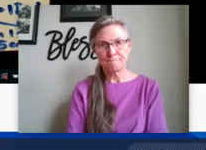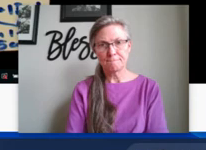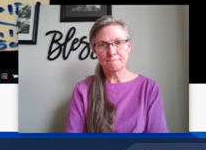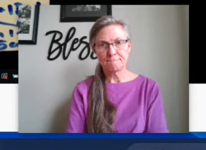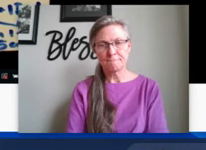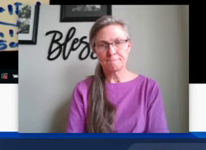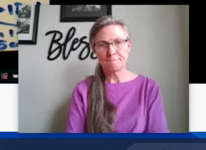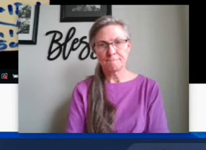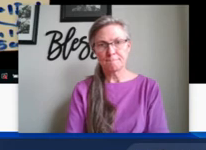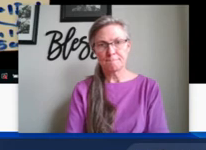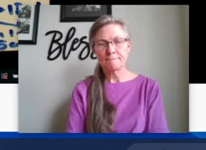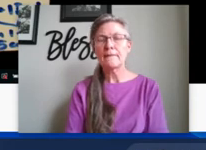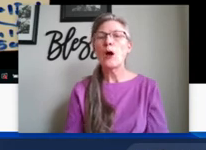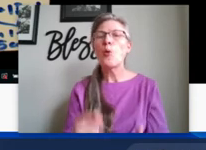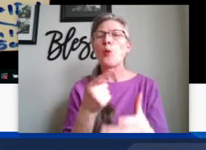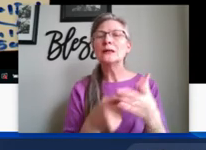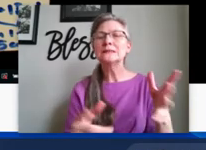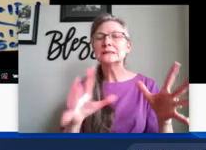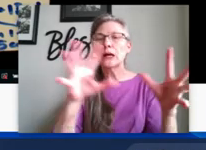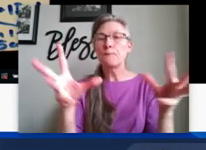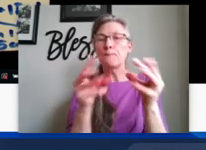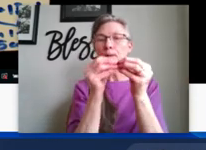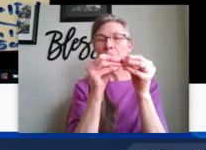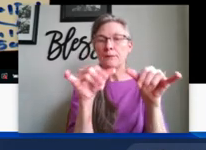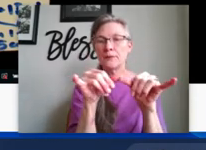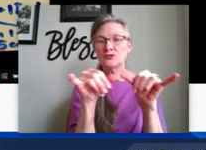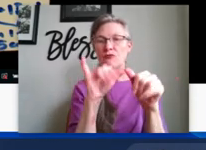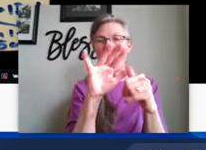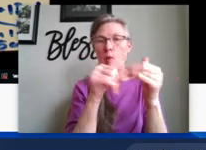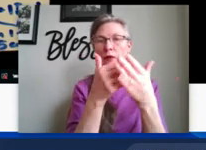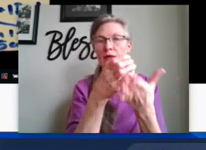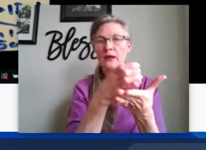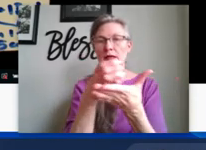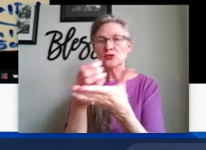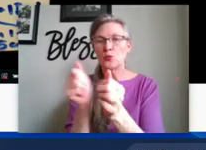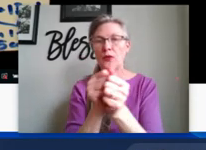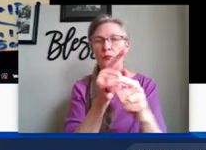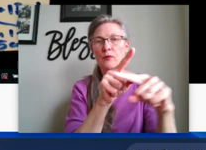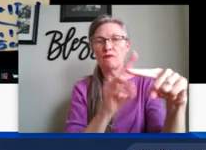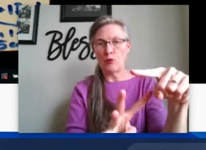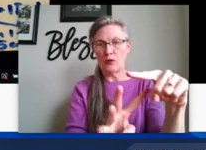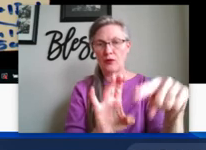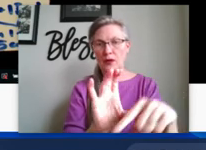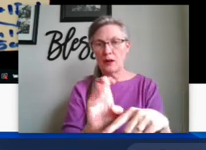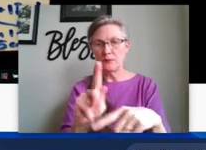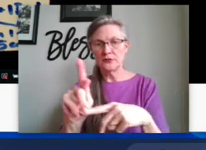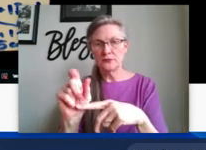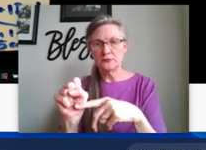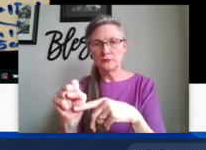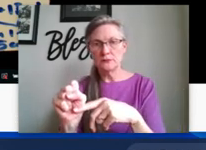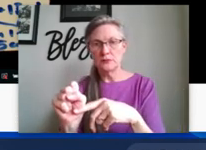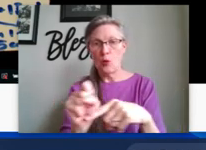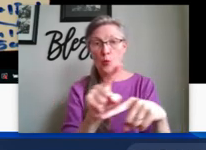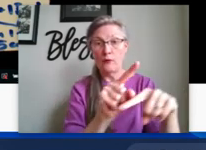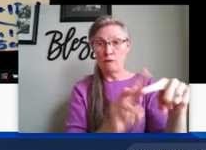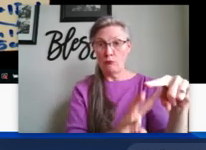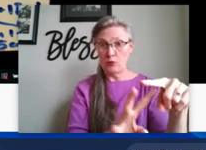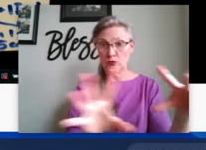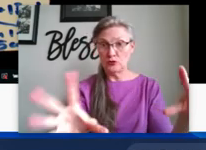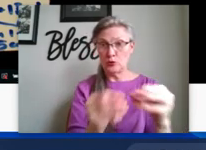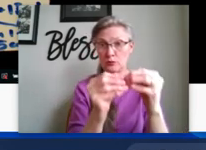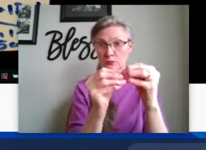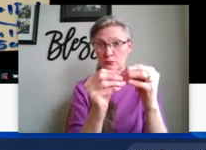final question. What is the combined measure of all glasses with 1/4 cup? So I want to know, out of this 1/4 cup, what's the